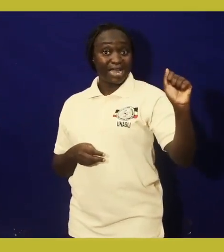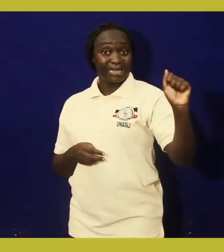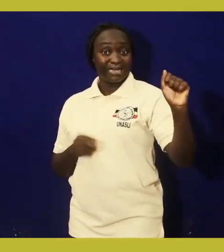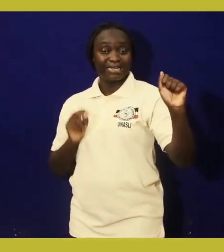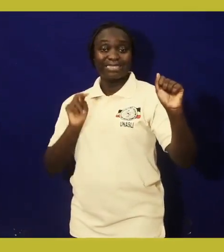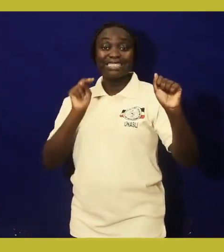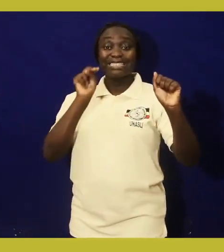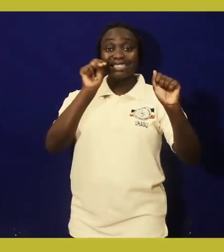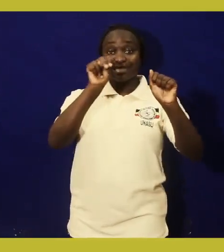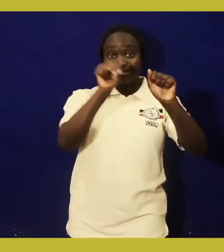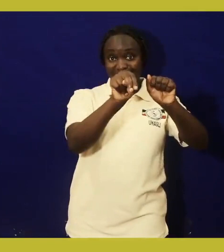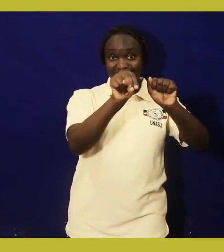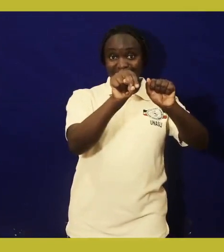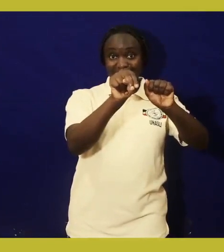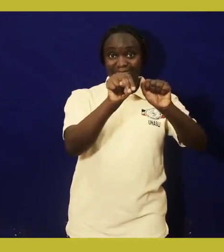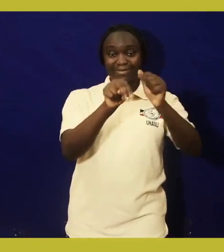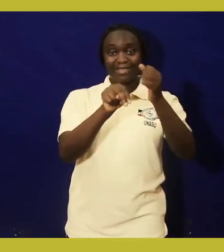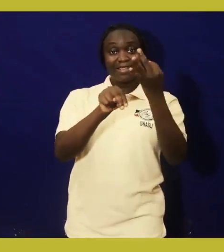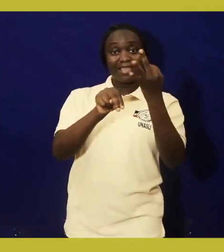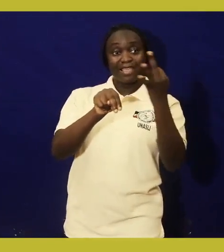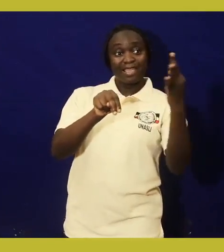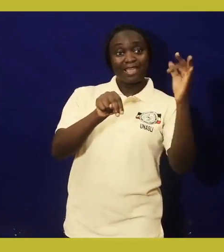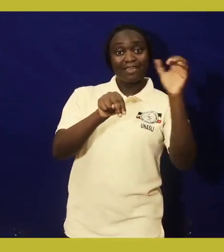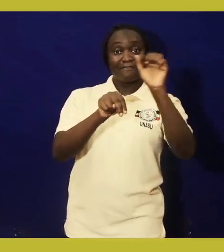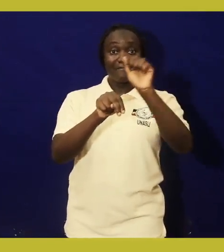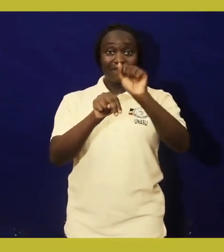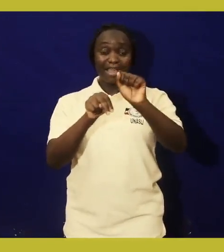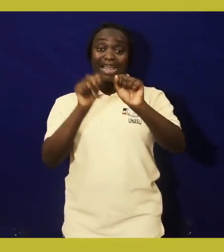So we have fa,